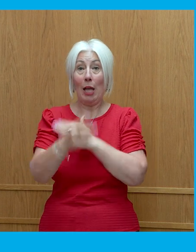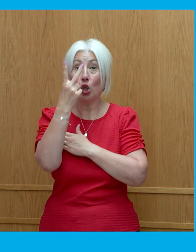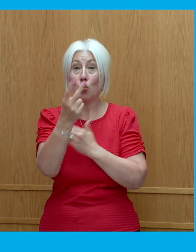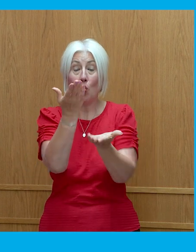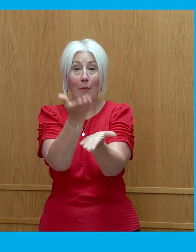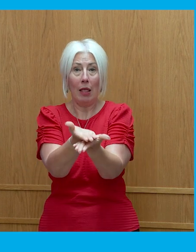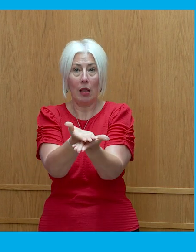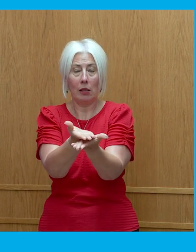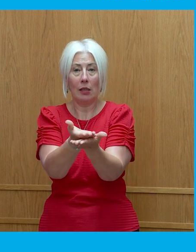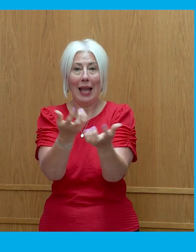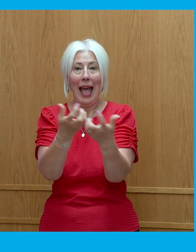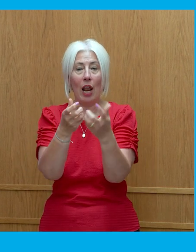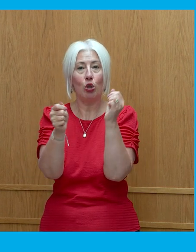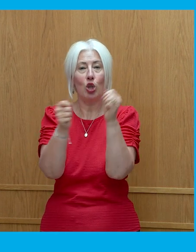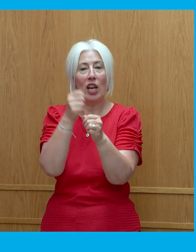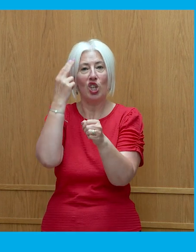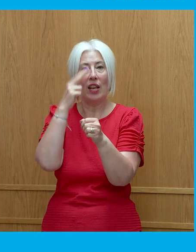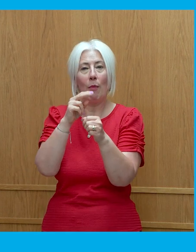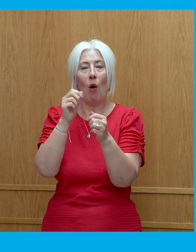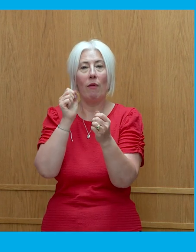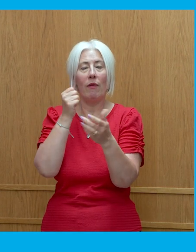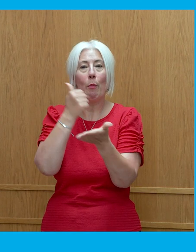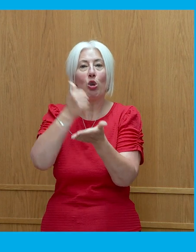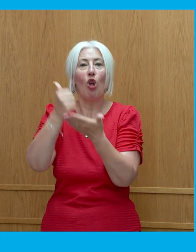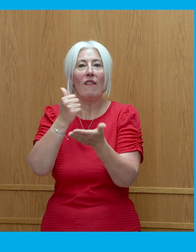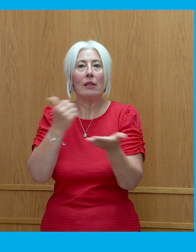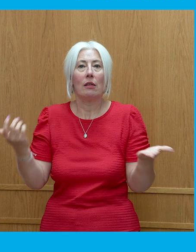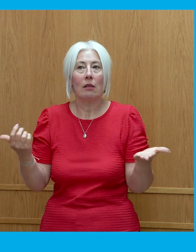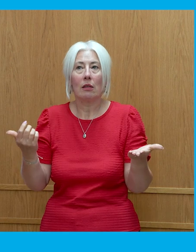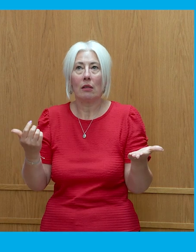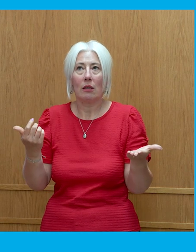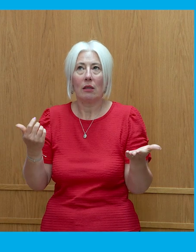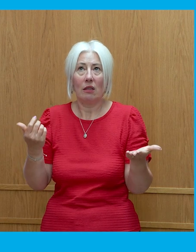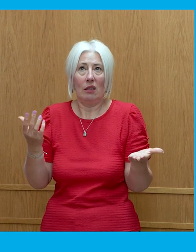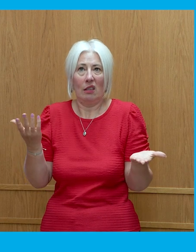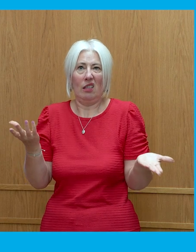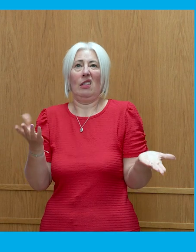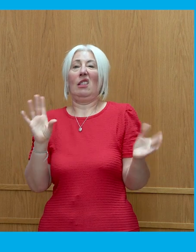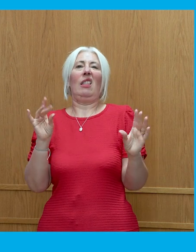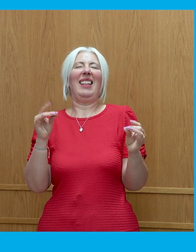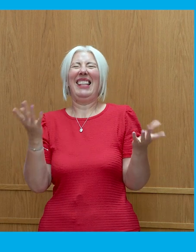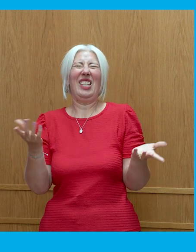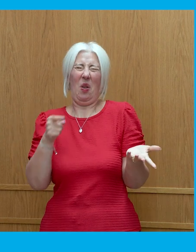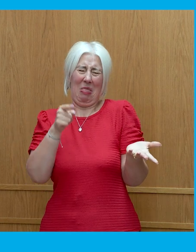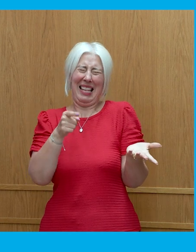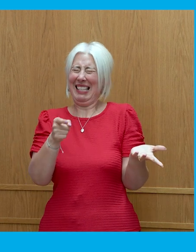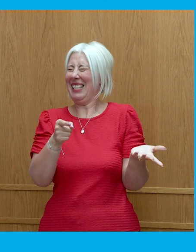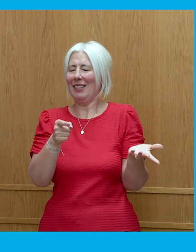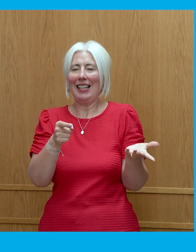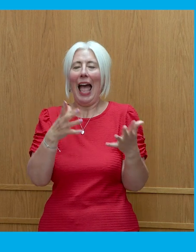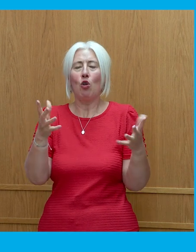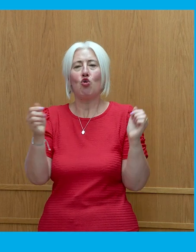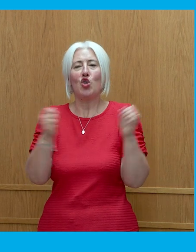the renaming of post offices. We do that. Apparently. So I think something like that would